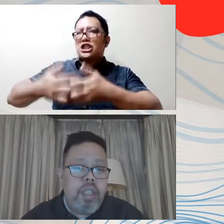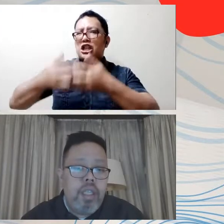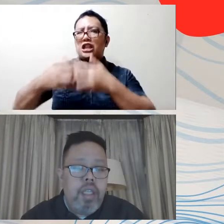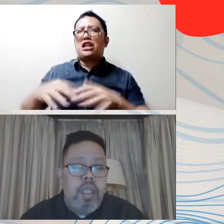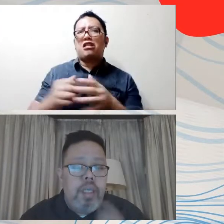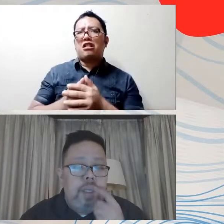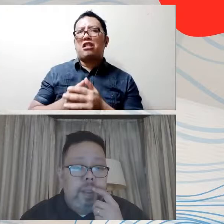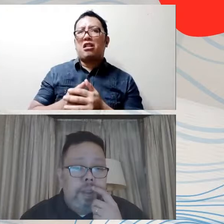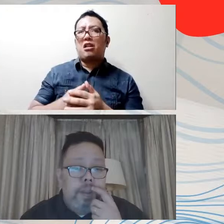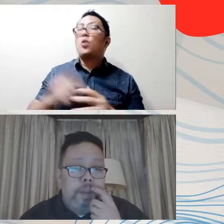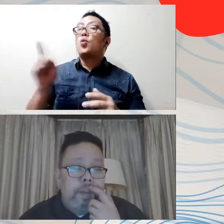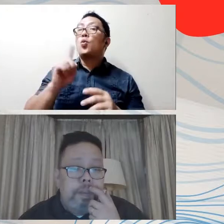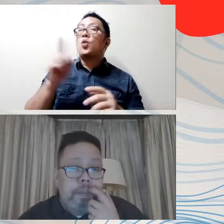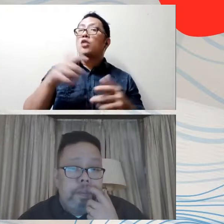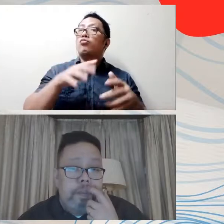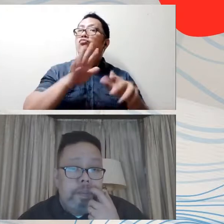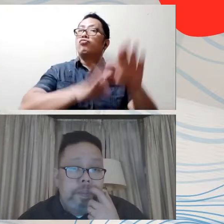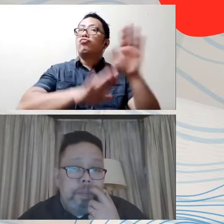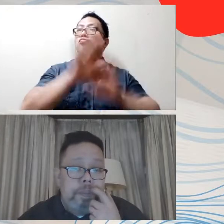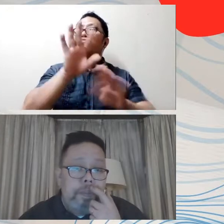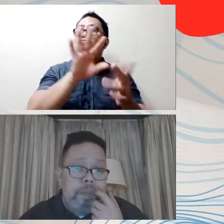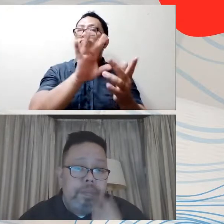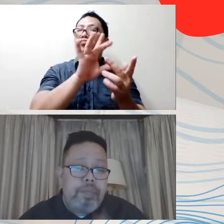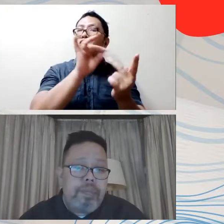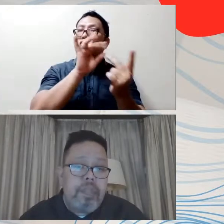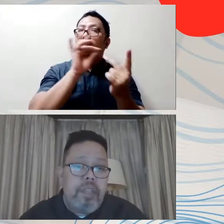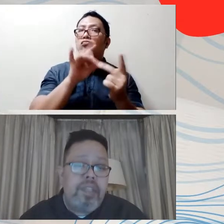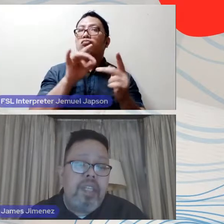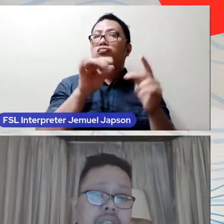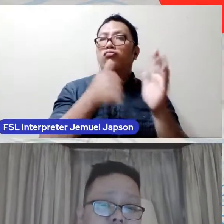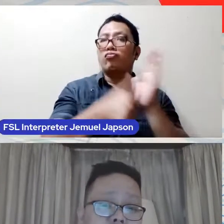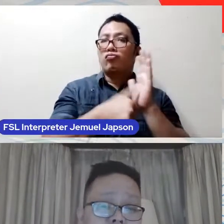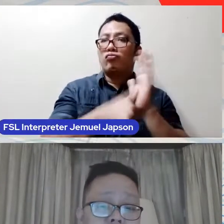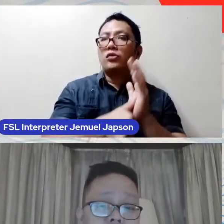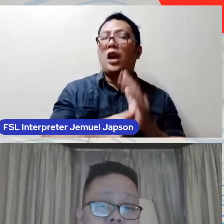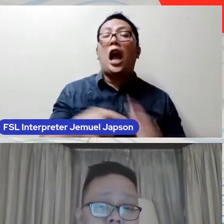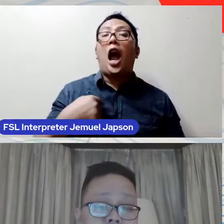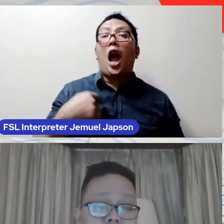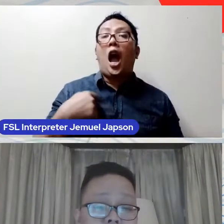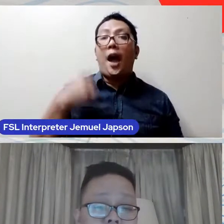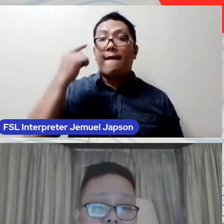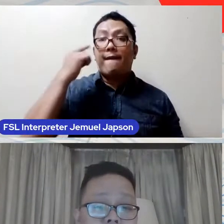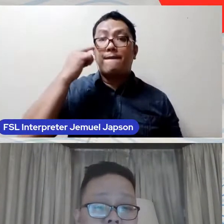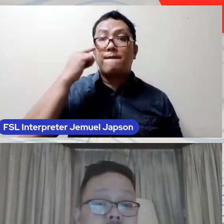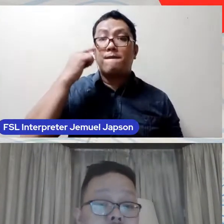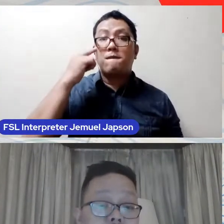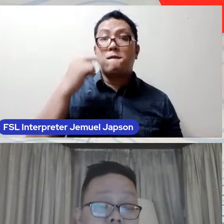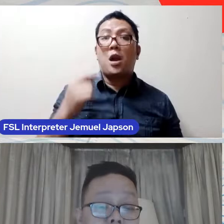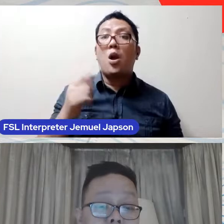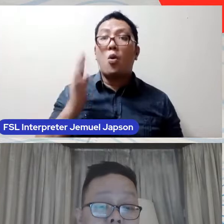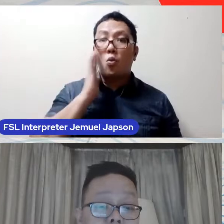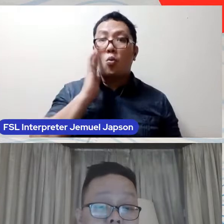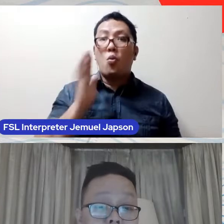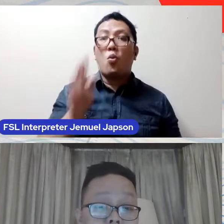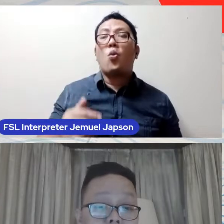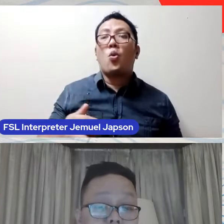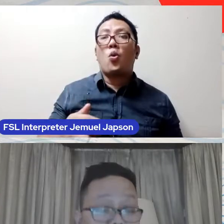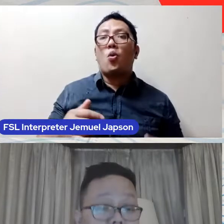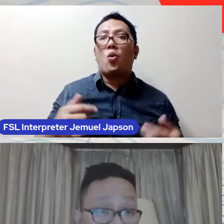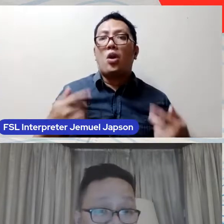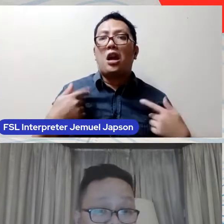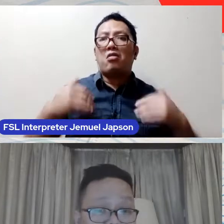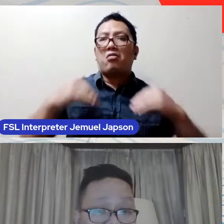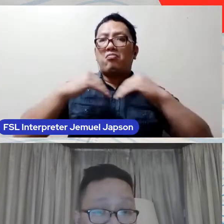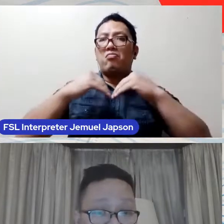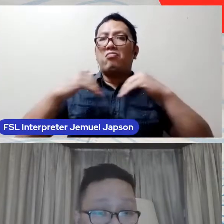the Random Manual Audit appease this distrust? Sa tingin ko magkakaroon ng segment ng population na